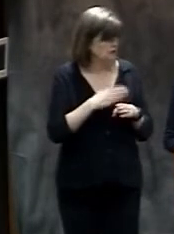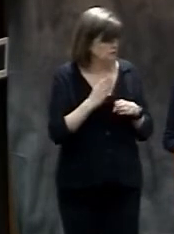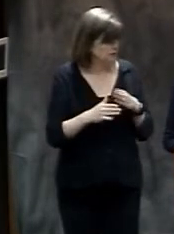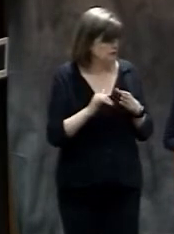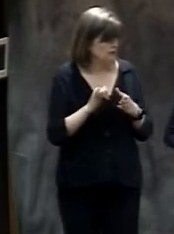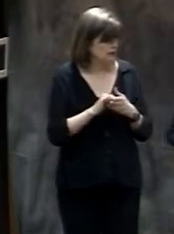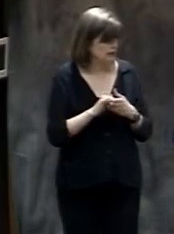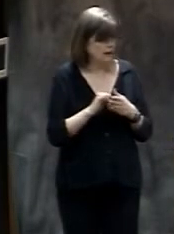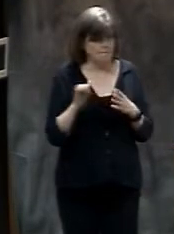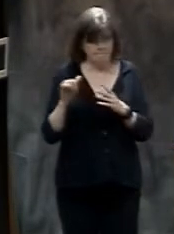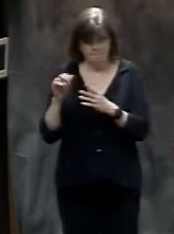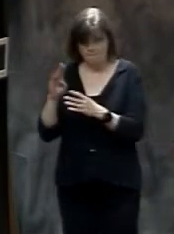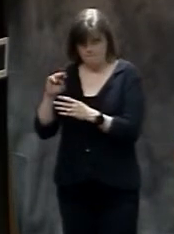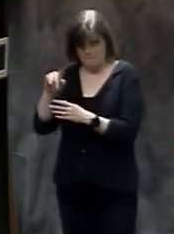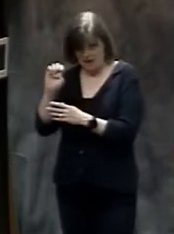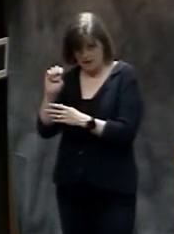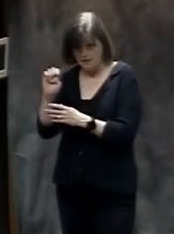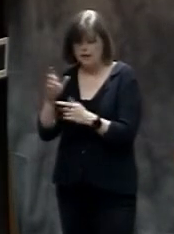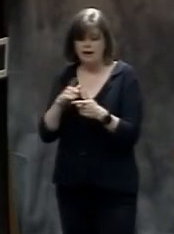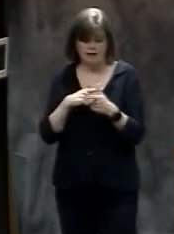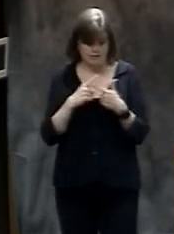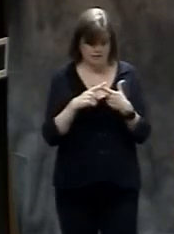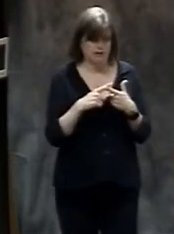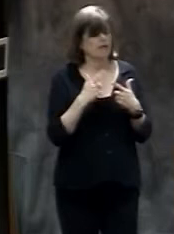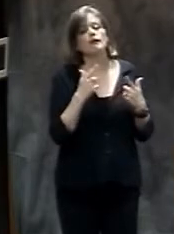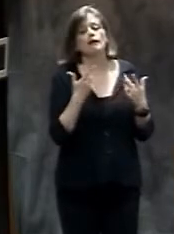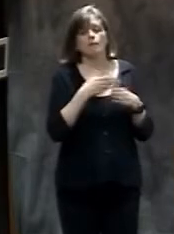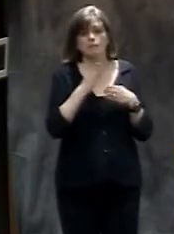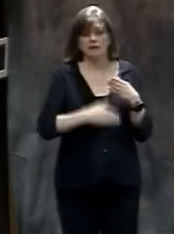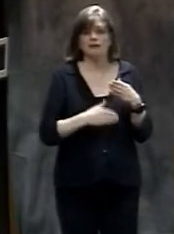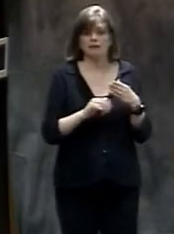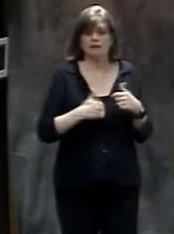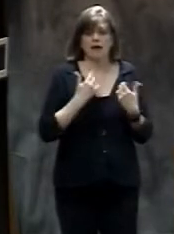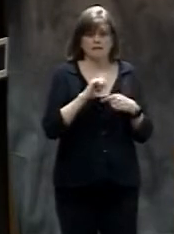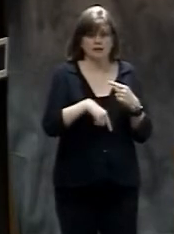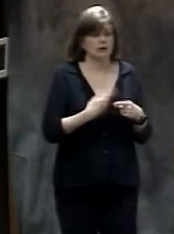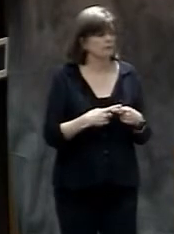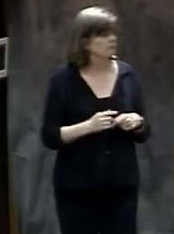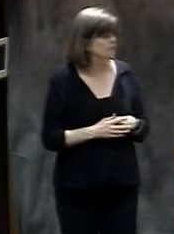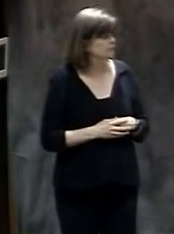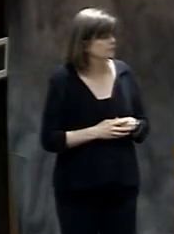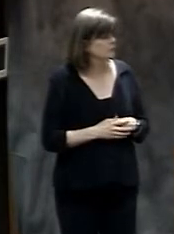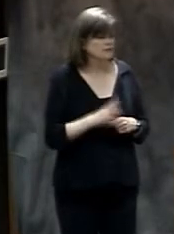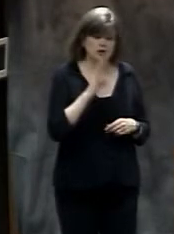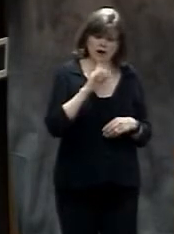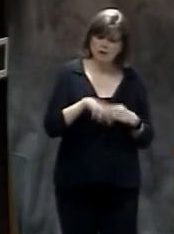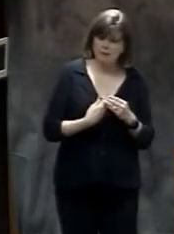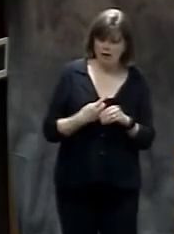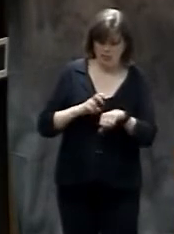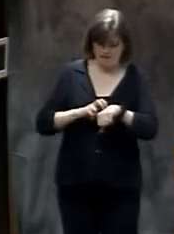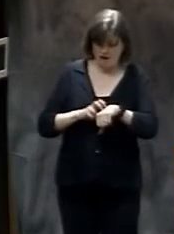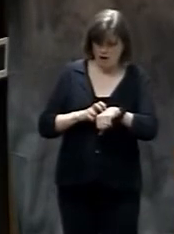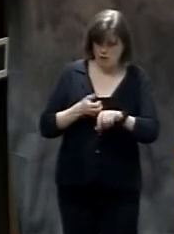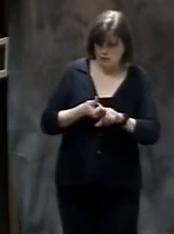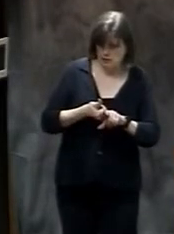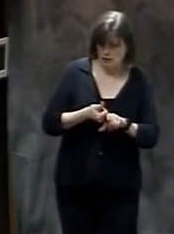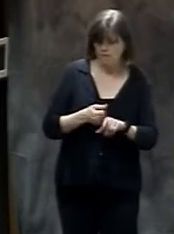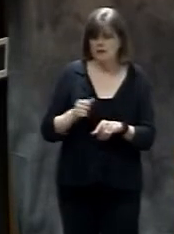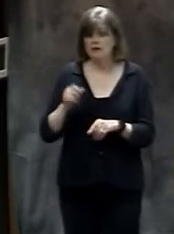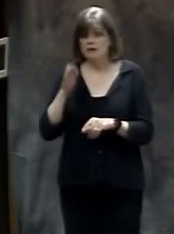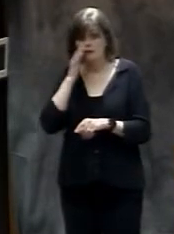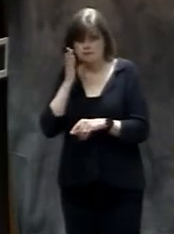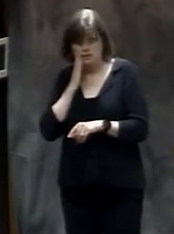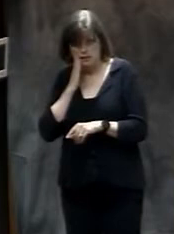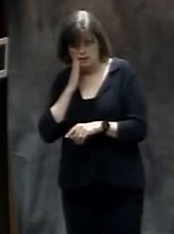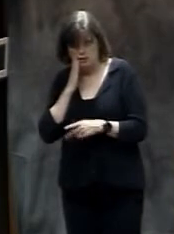Okay, so we've talked a little bit about the viruses, a little bit about the mosquito. What does it take for these viruses,